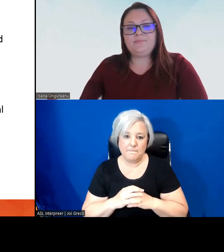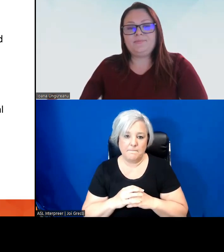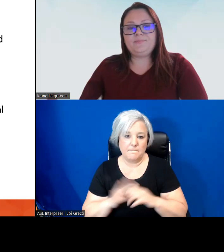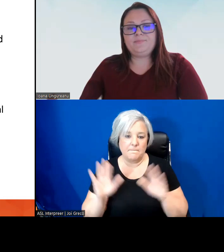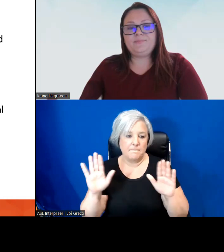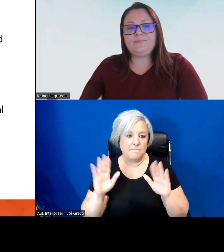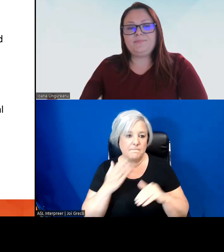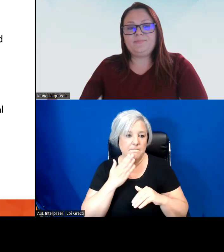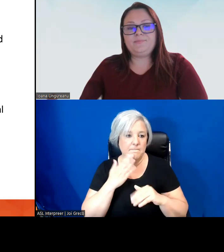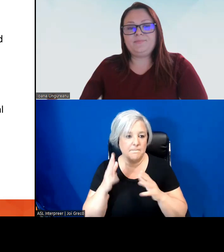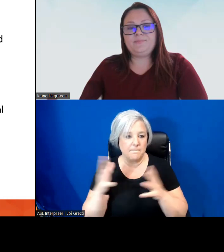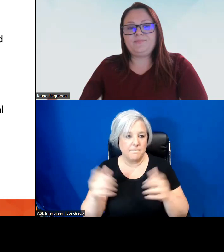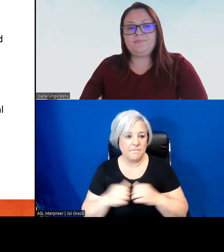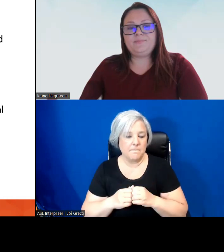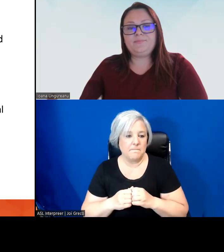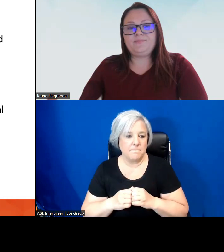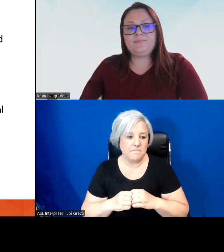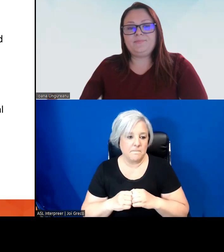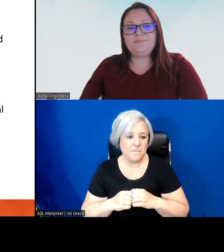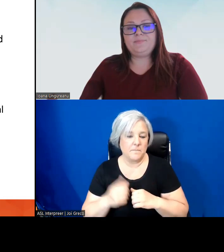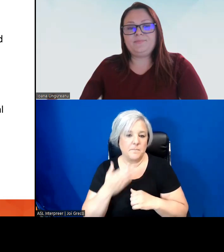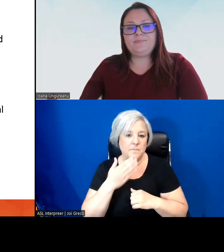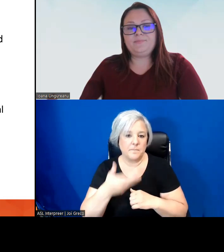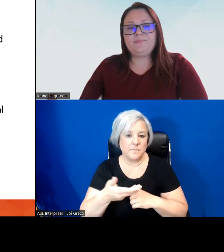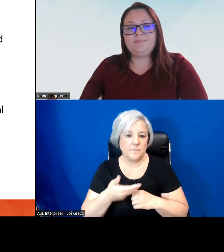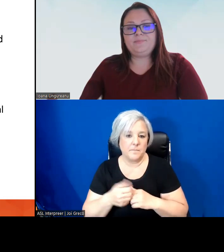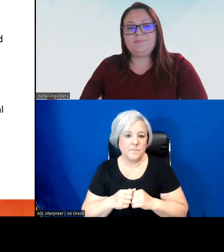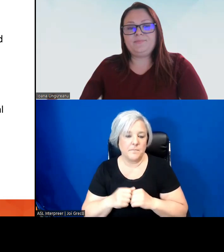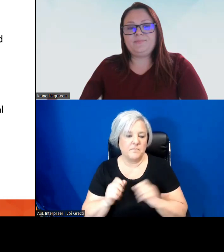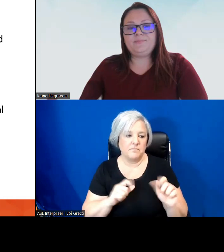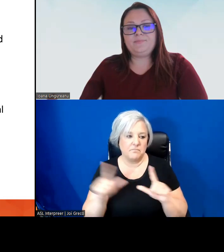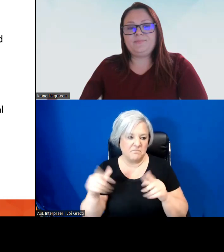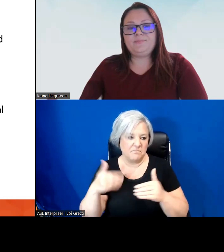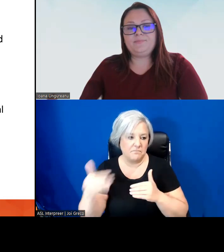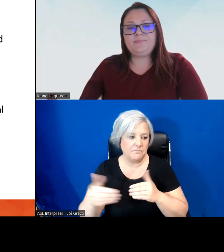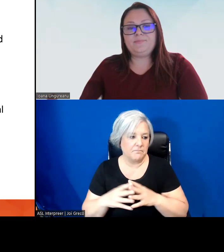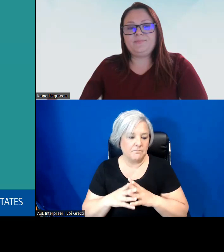Wonderful. Thank you so much. I appreciate that welcome. If you could go to the next slide, please.